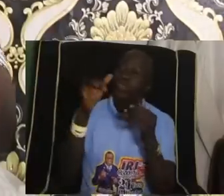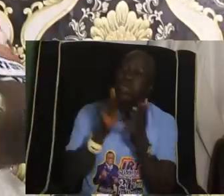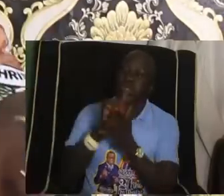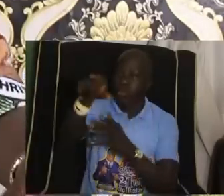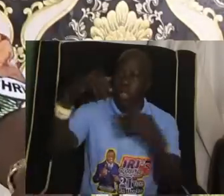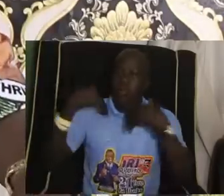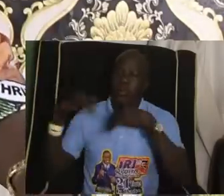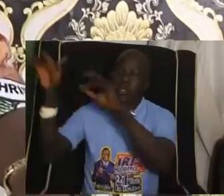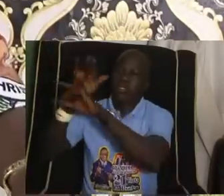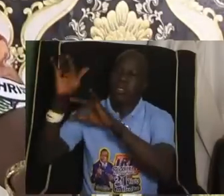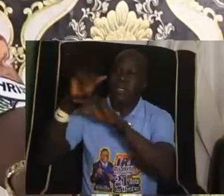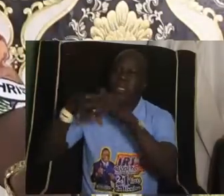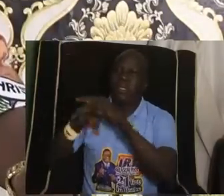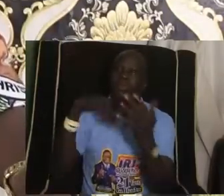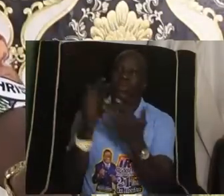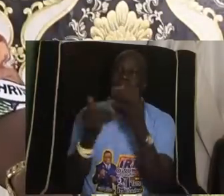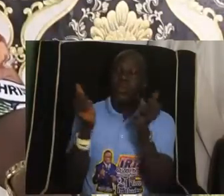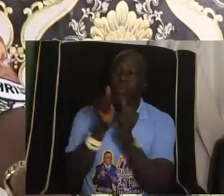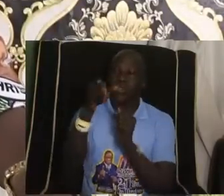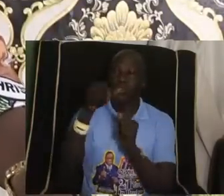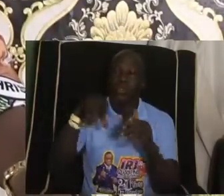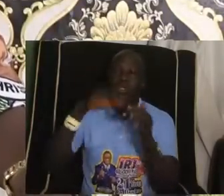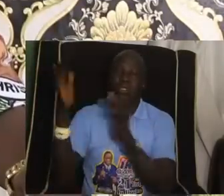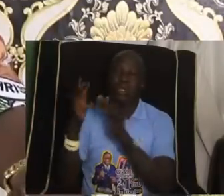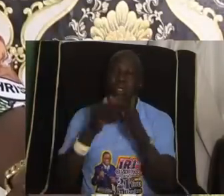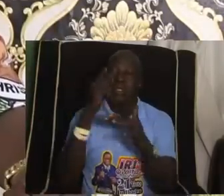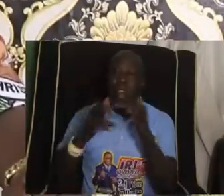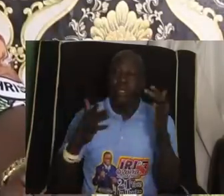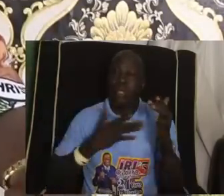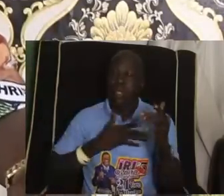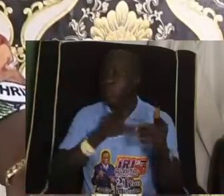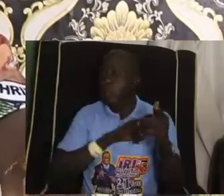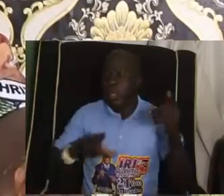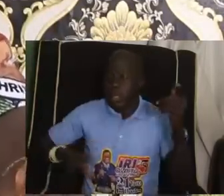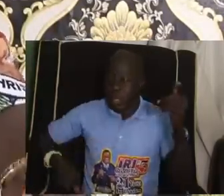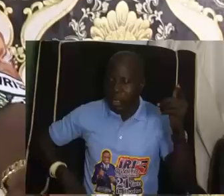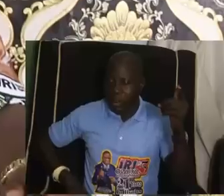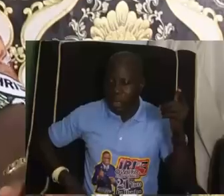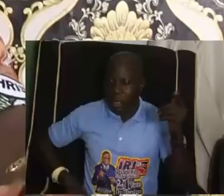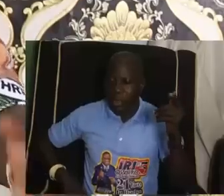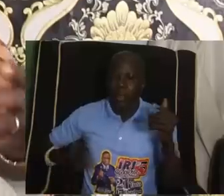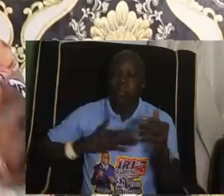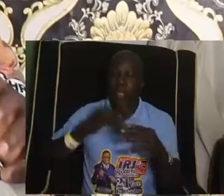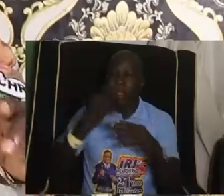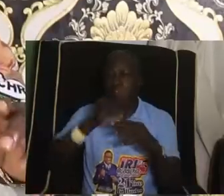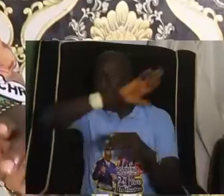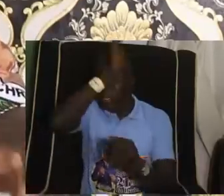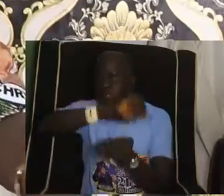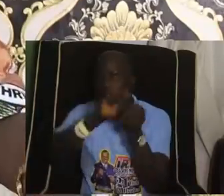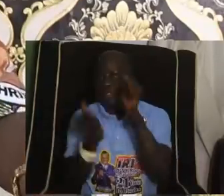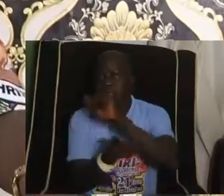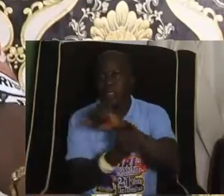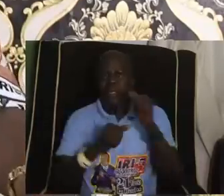ti ra nugba yo de dara fun o Jesu oluwa wa in Jesus name alone oruko mi o yi